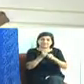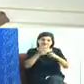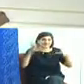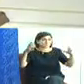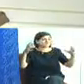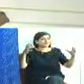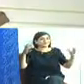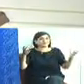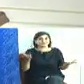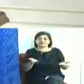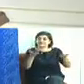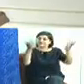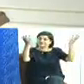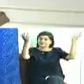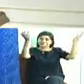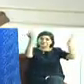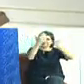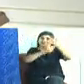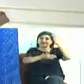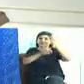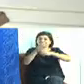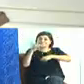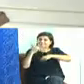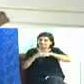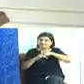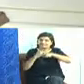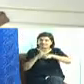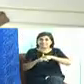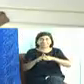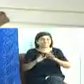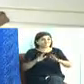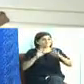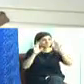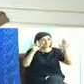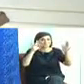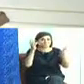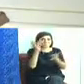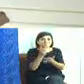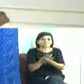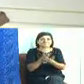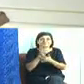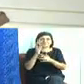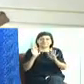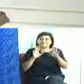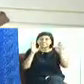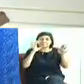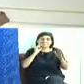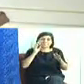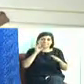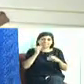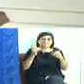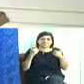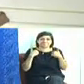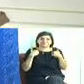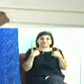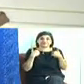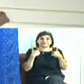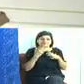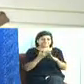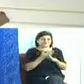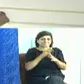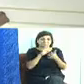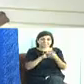just lift up your hands and just be available. What a wonderful witness and a wonderful experience to have just before our